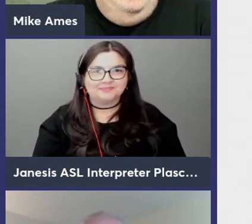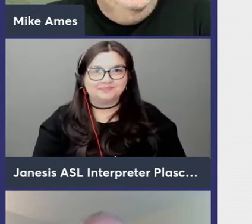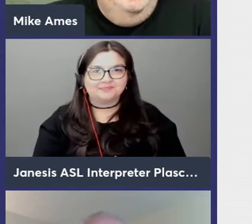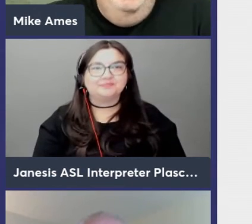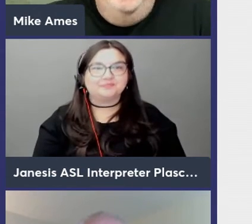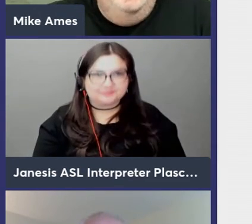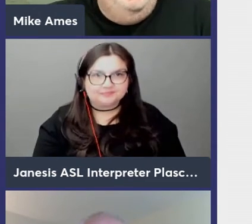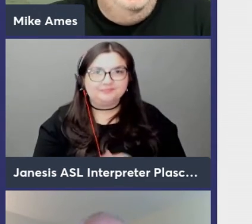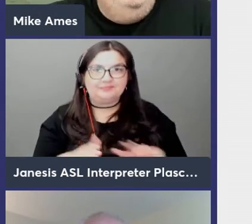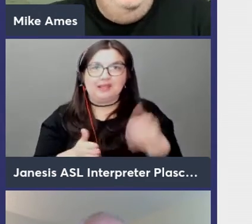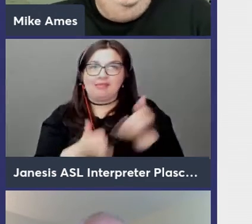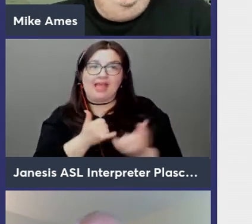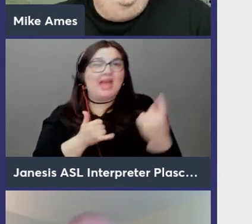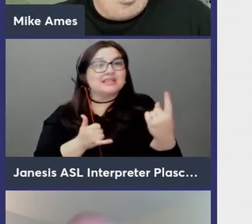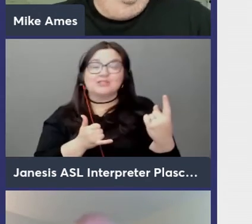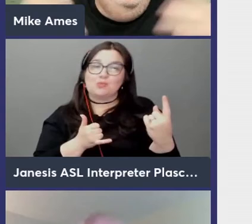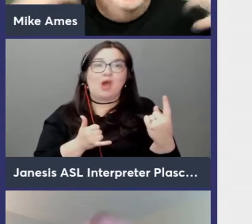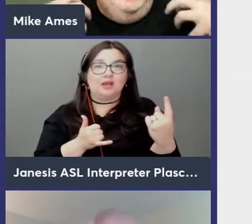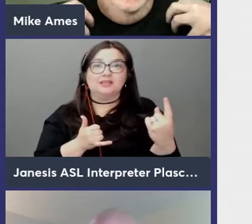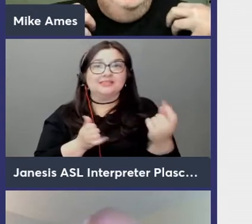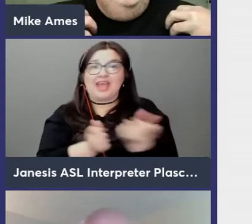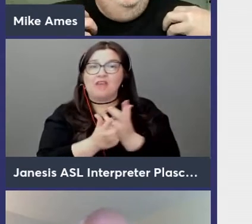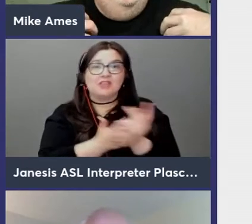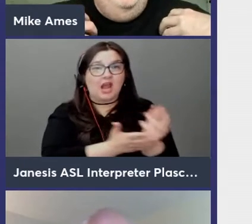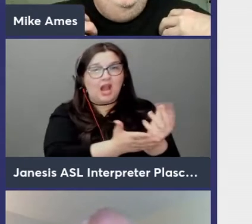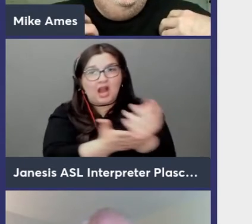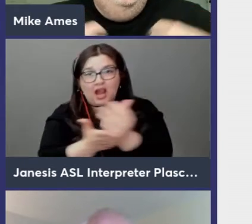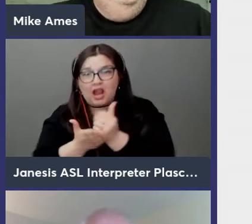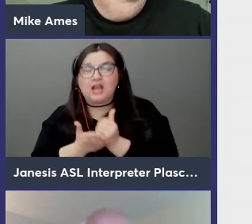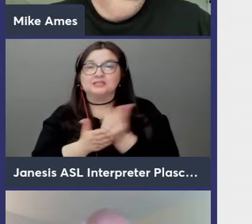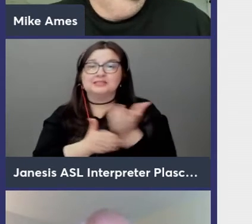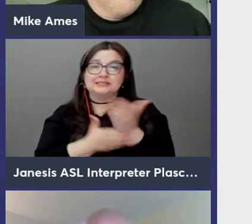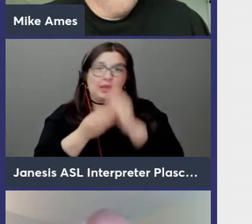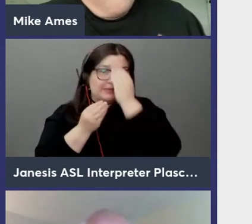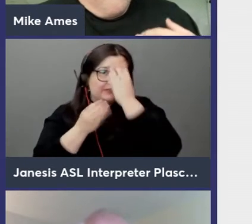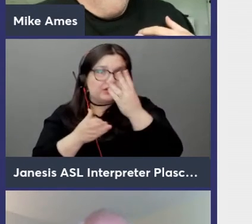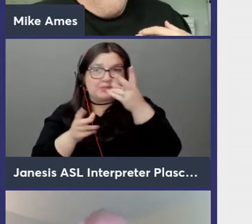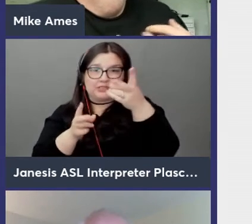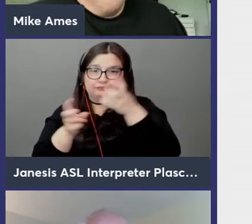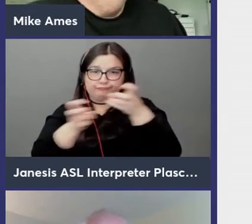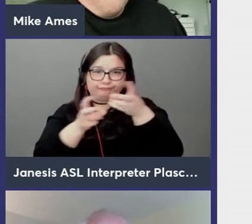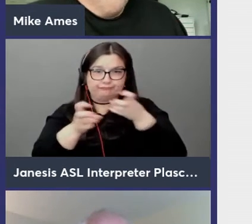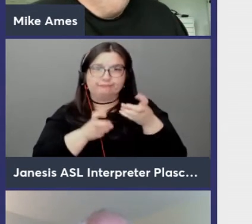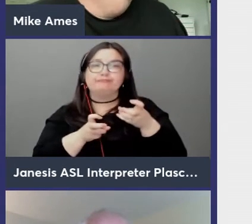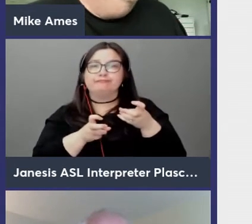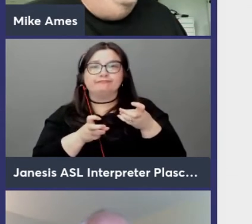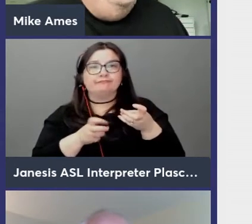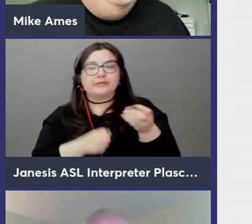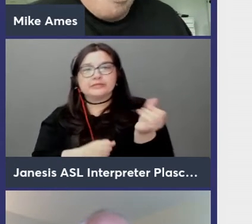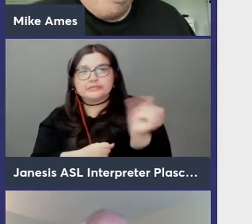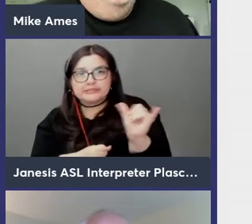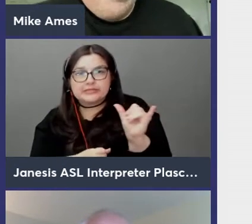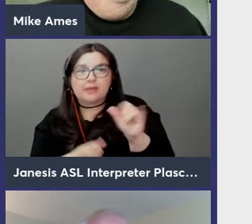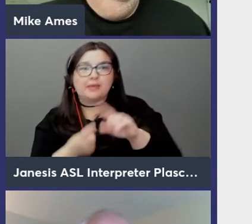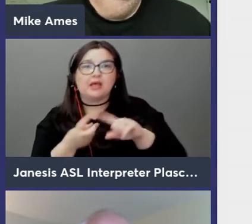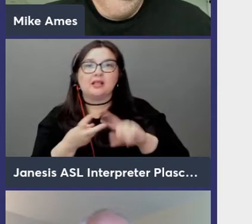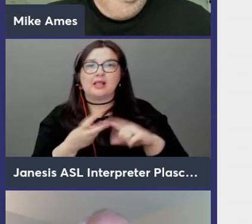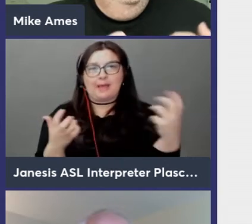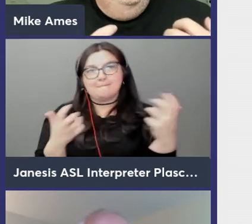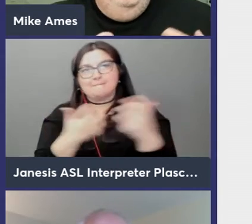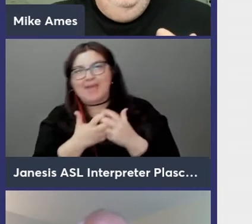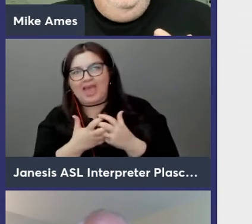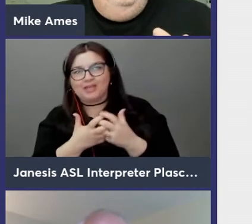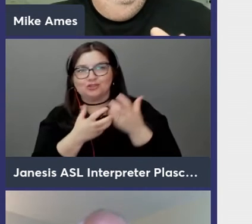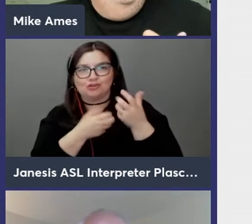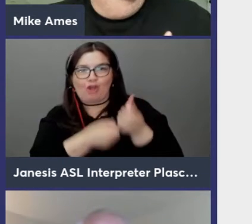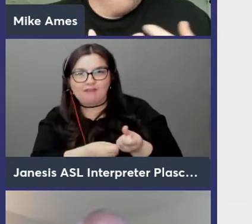So lastly, we might want to pull everything together. We've extracted some information like the similarity. I call that match confidence.